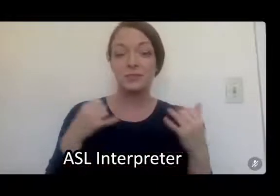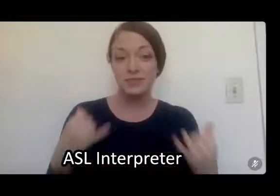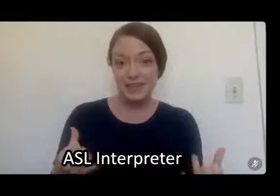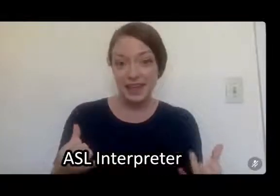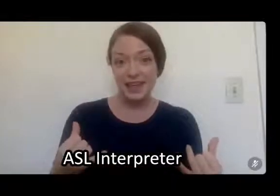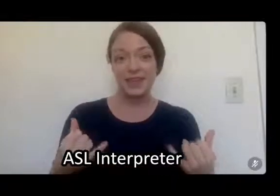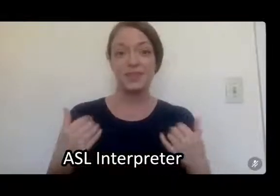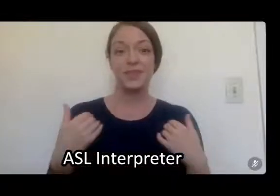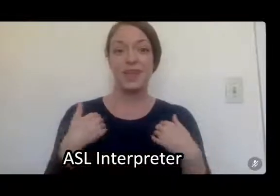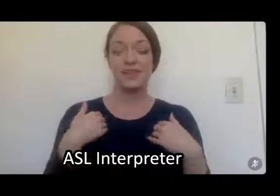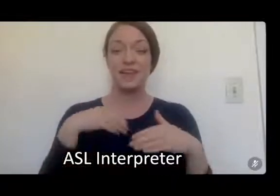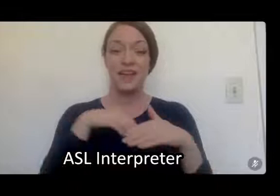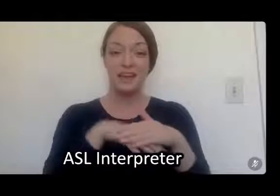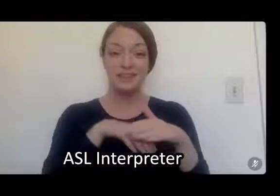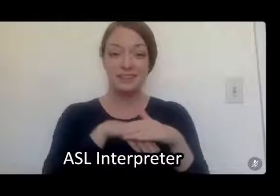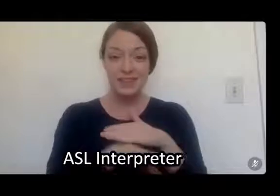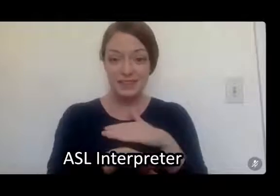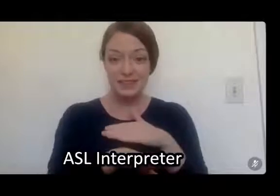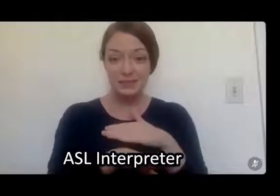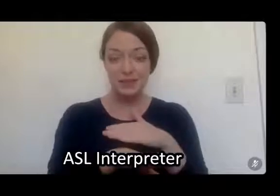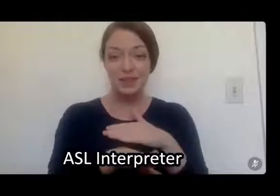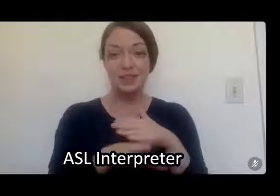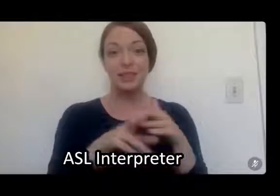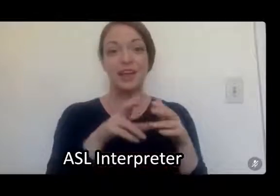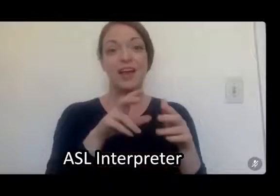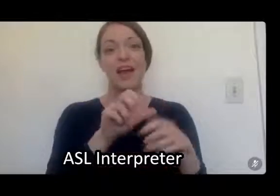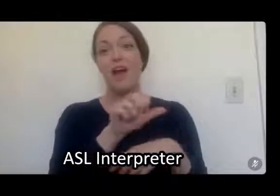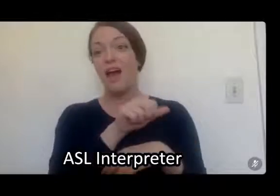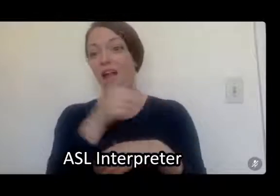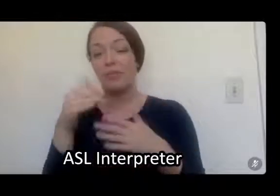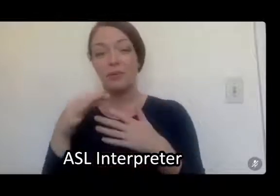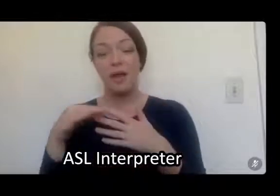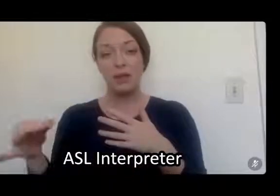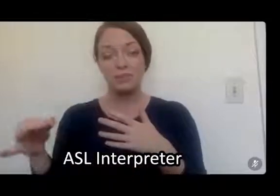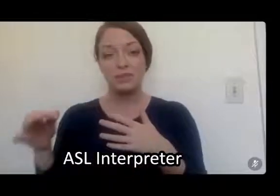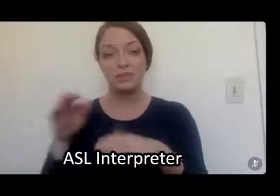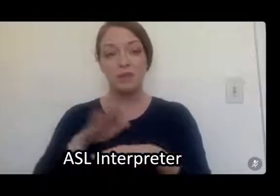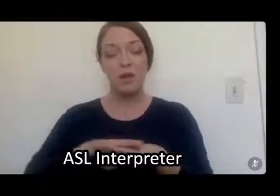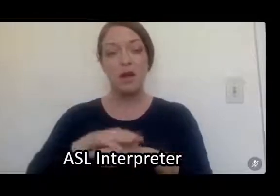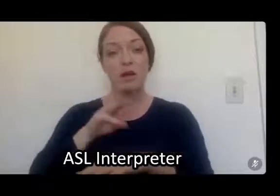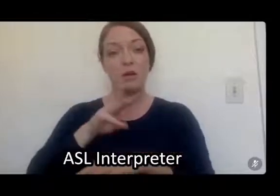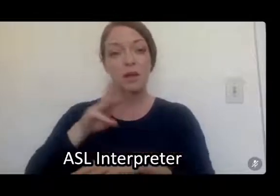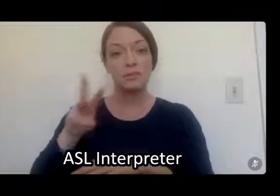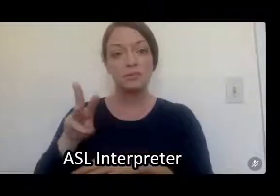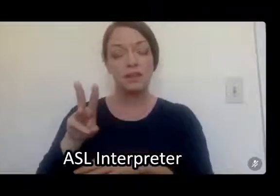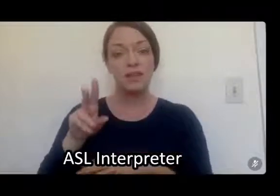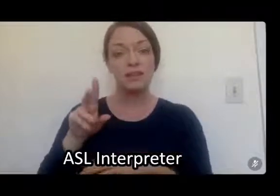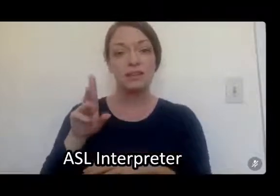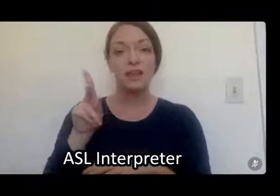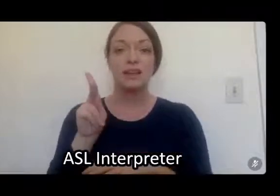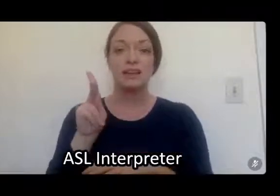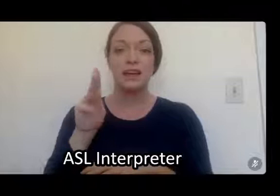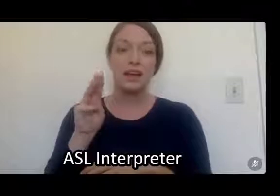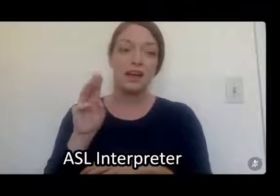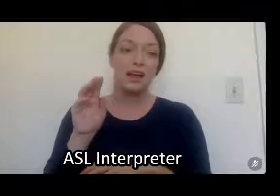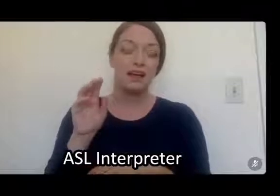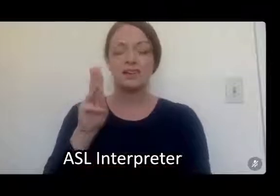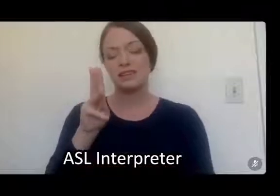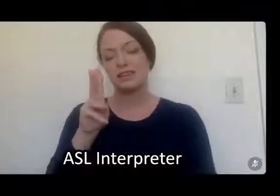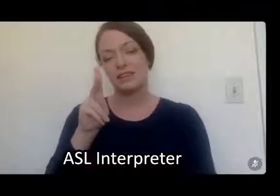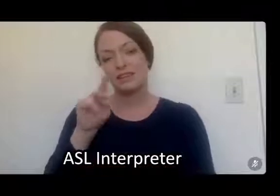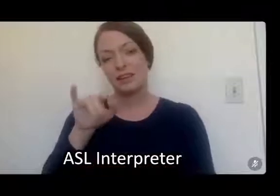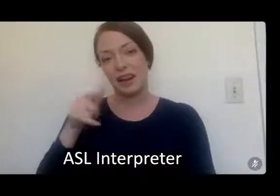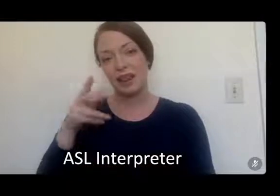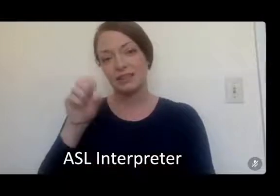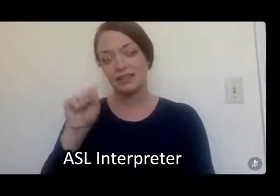an accessible alternative on our website, knightsofthebraille.com. It's called Accessible